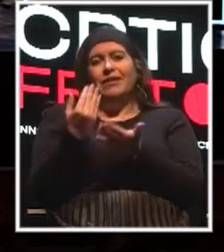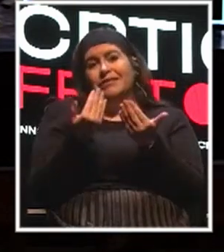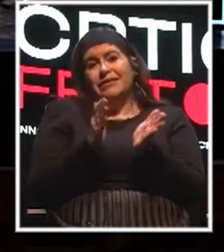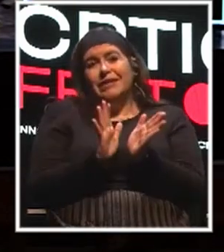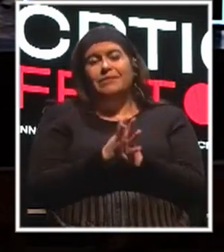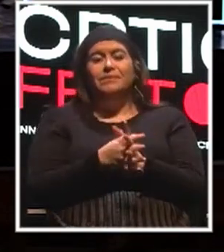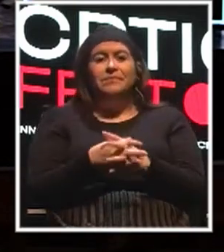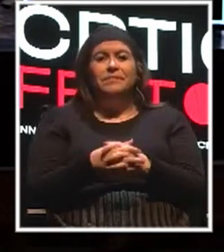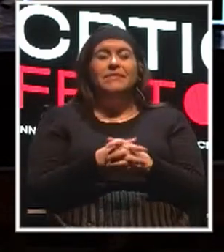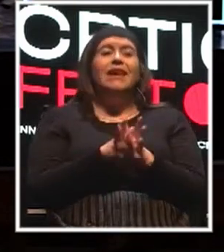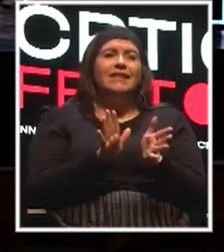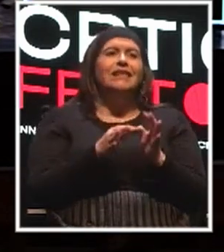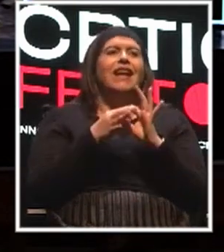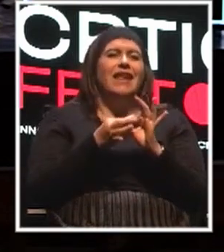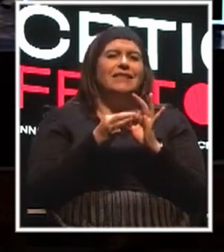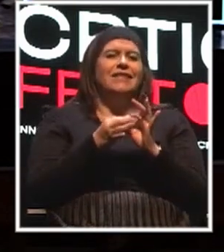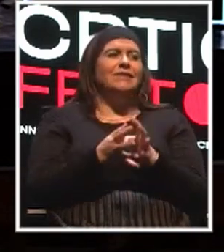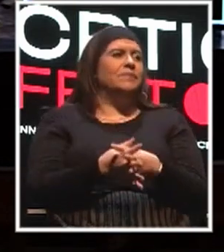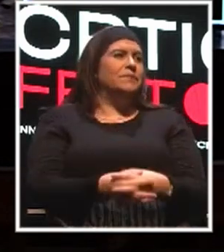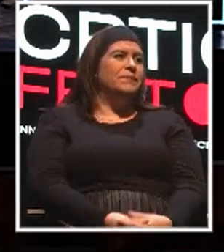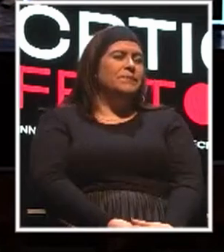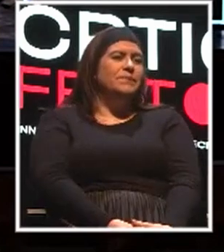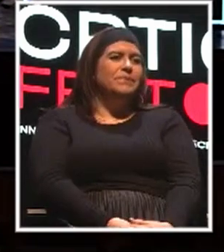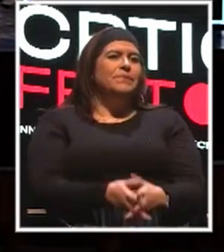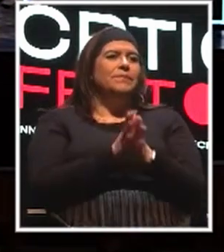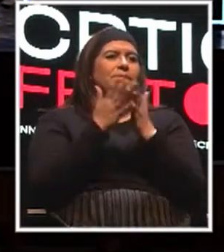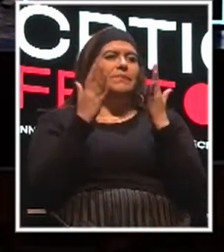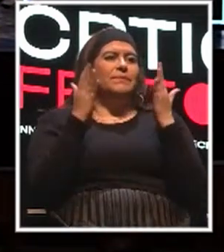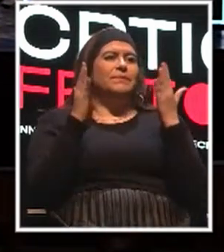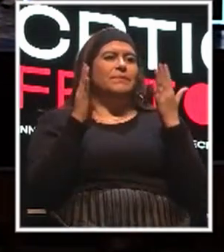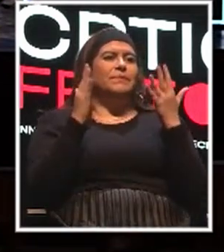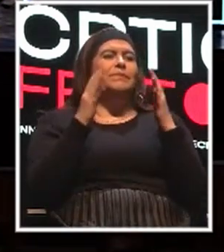Thank you. Thank you.